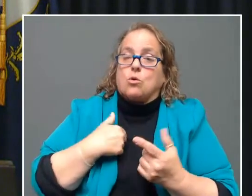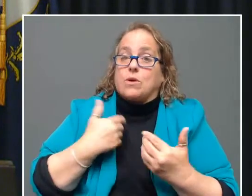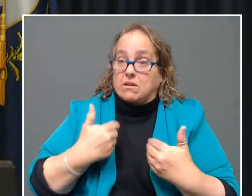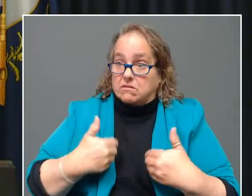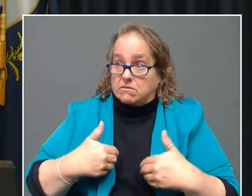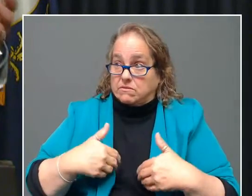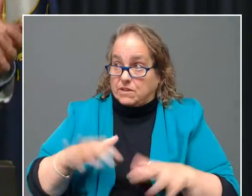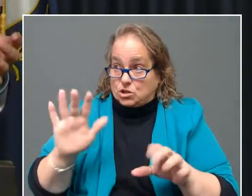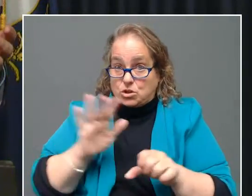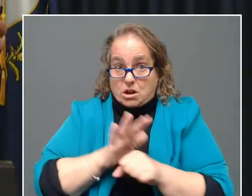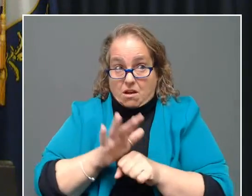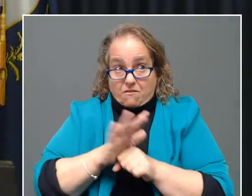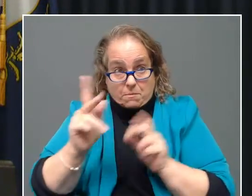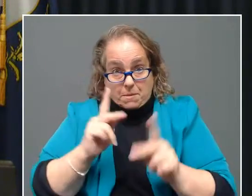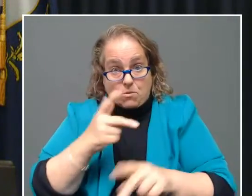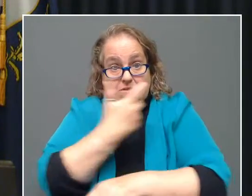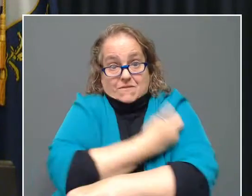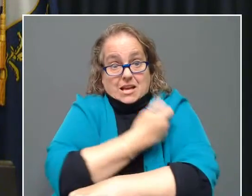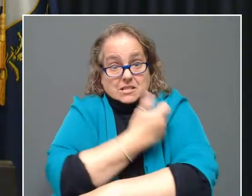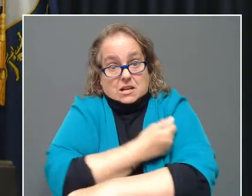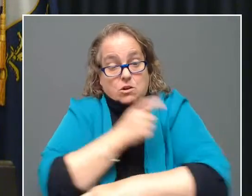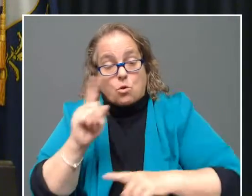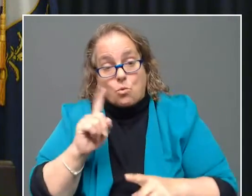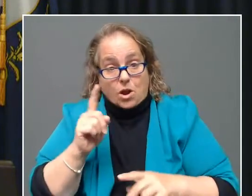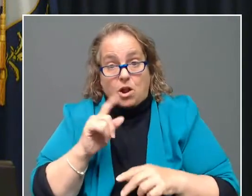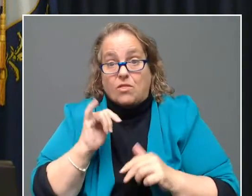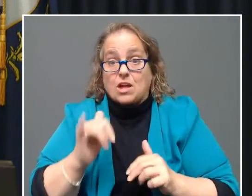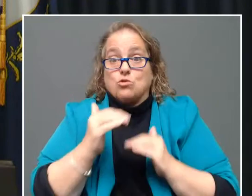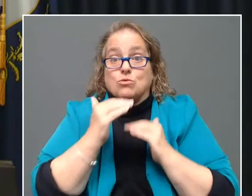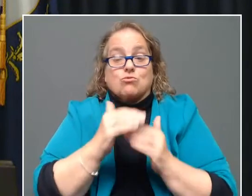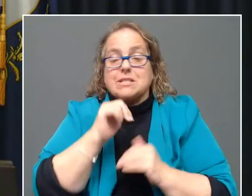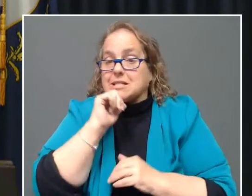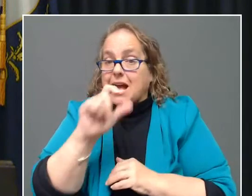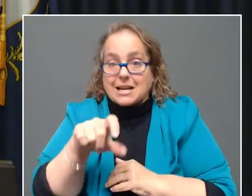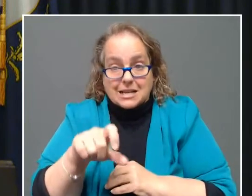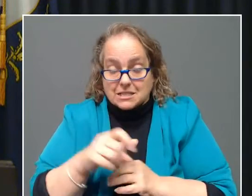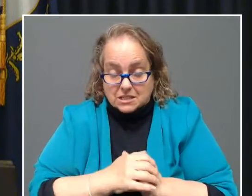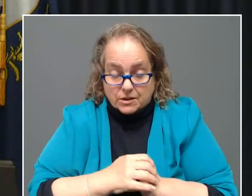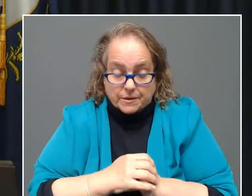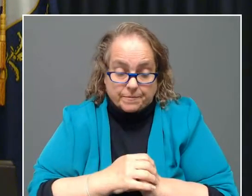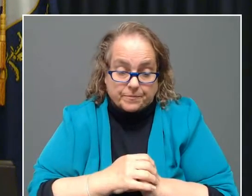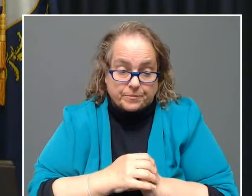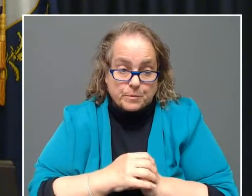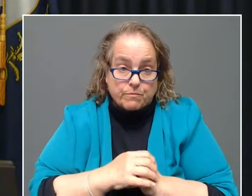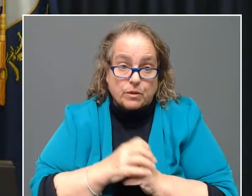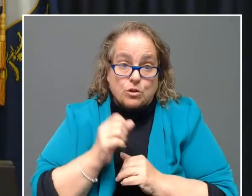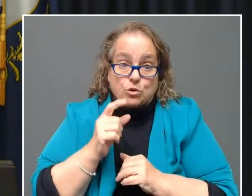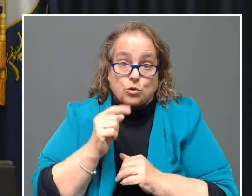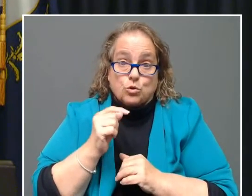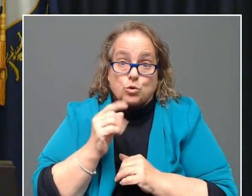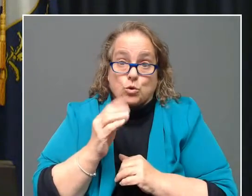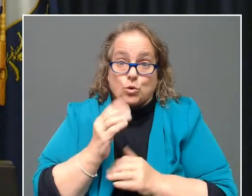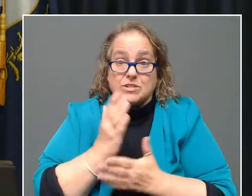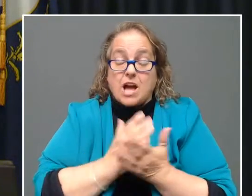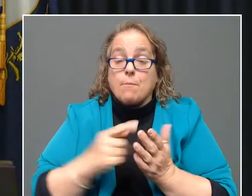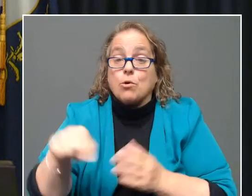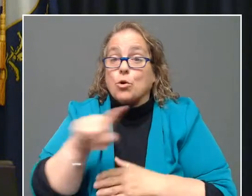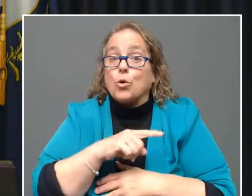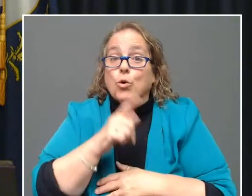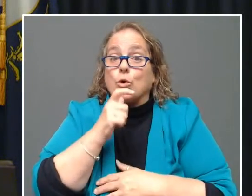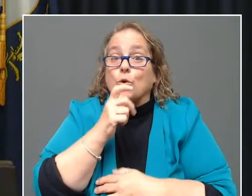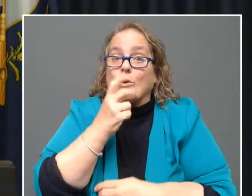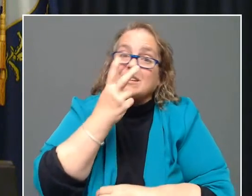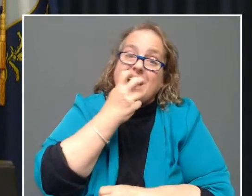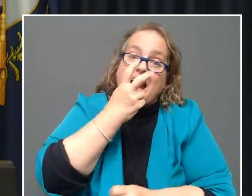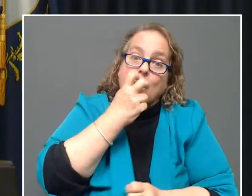people vaccinated where these restrictions aren't necessary. And to some of the doubters out there, we are going to get